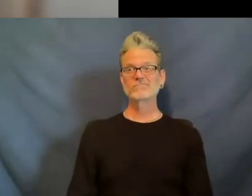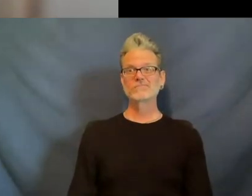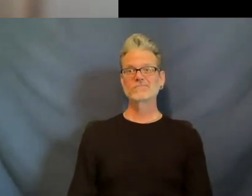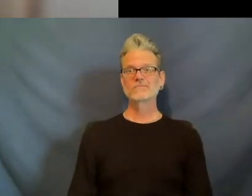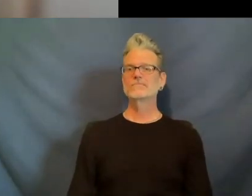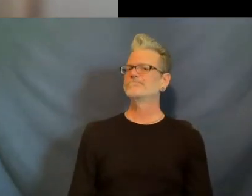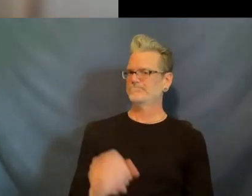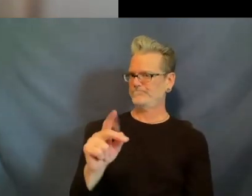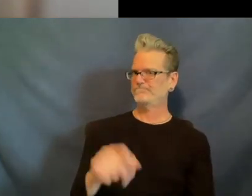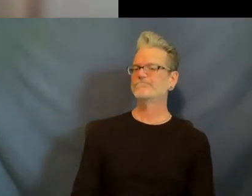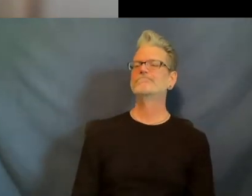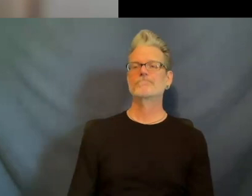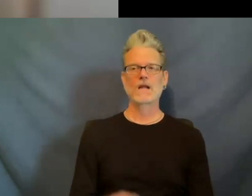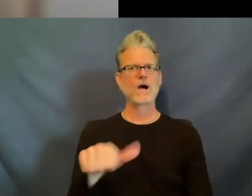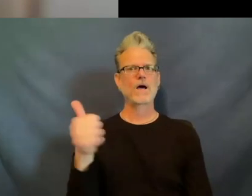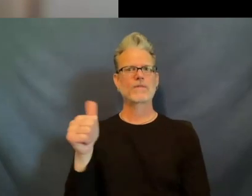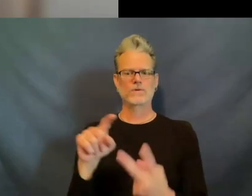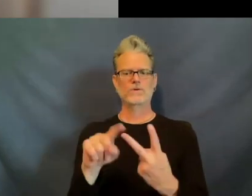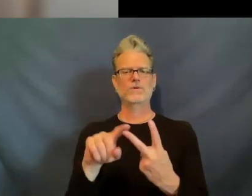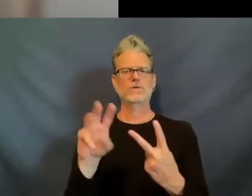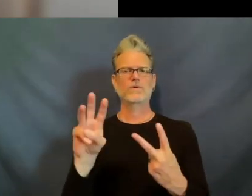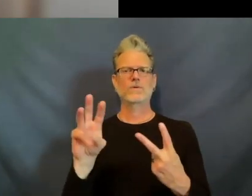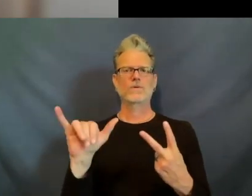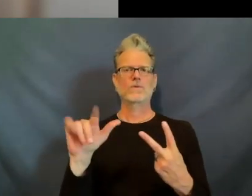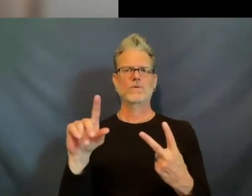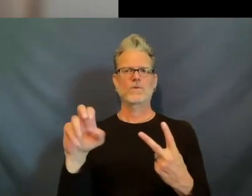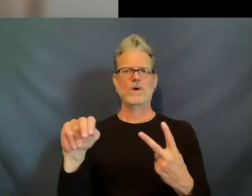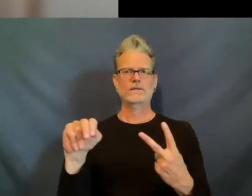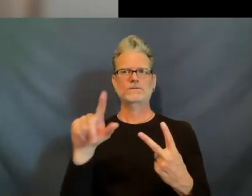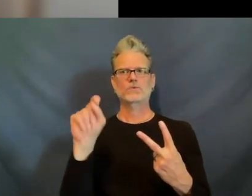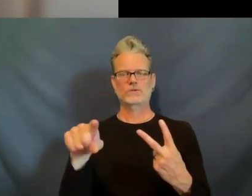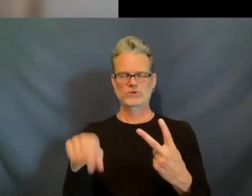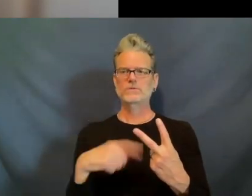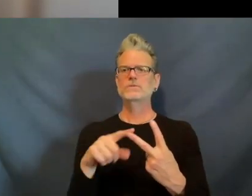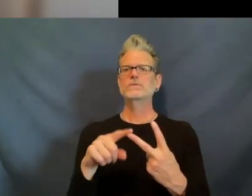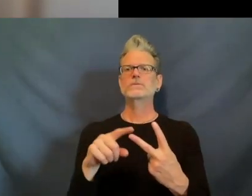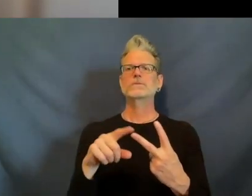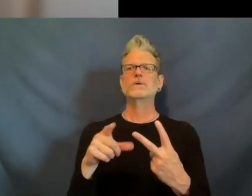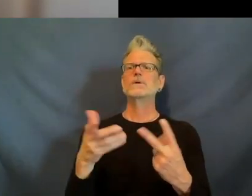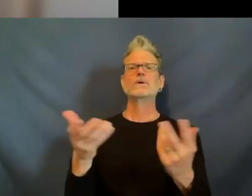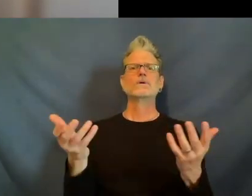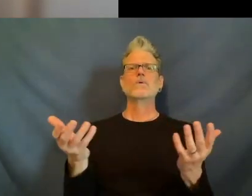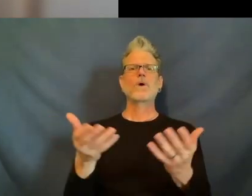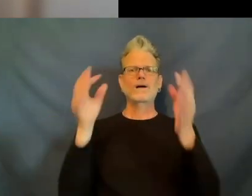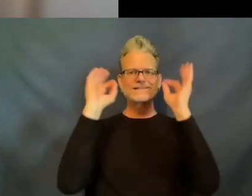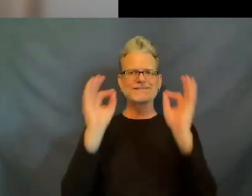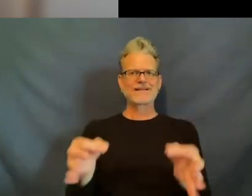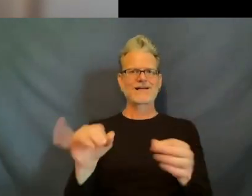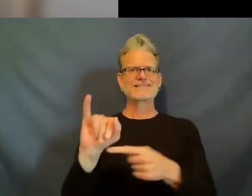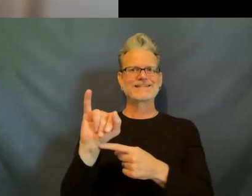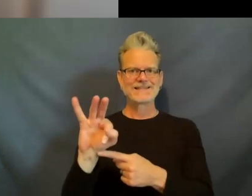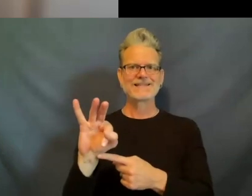Awesome. And the other Wyden related question that we had was asking about what determines whether a